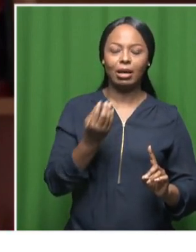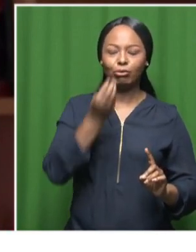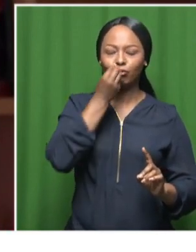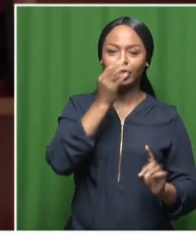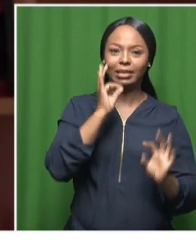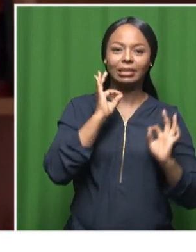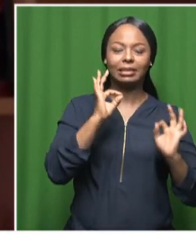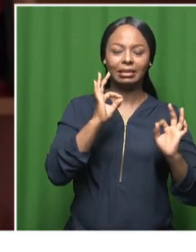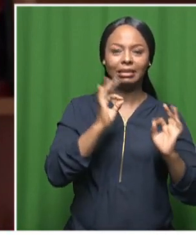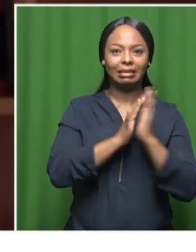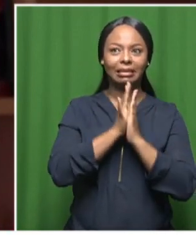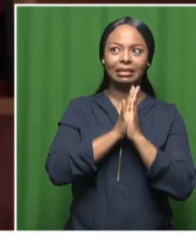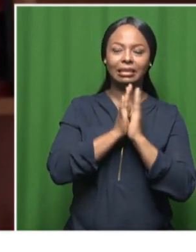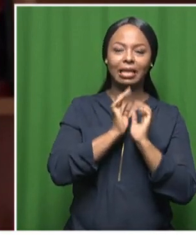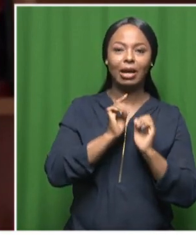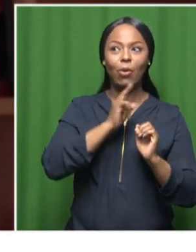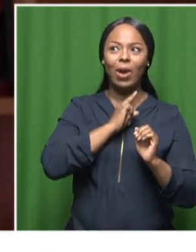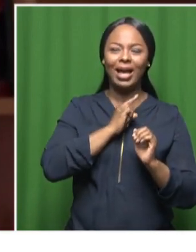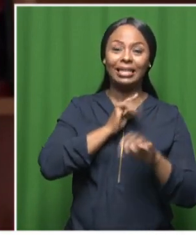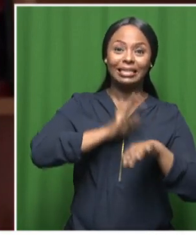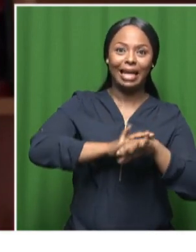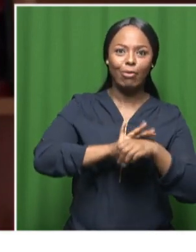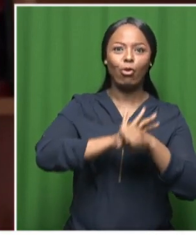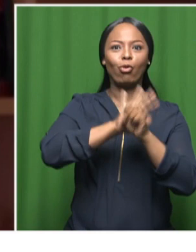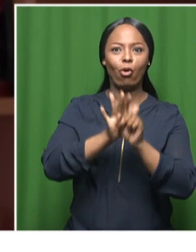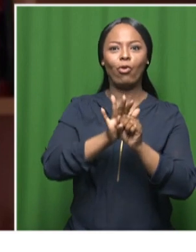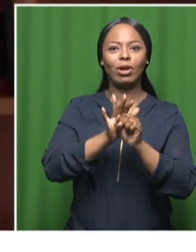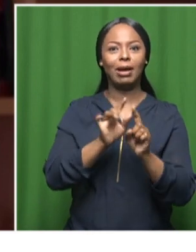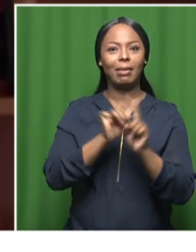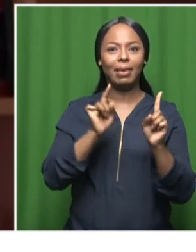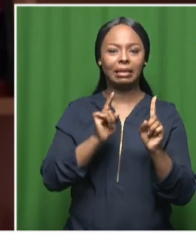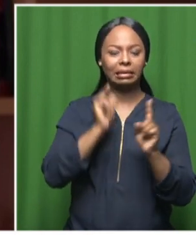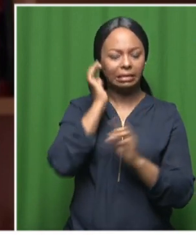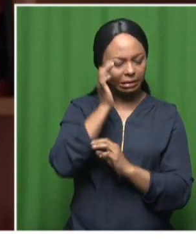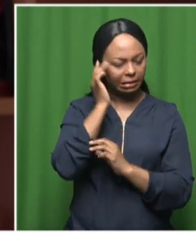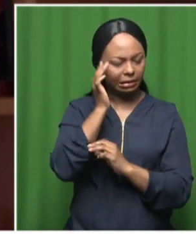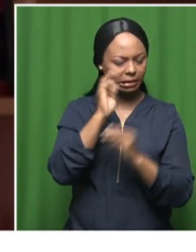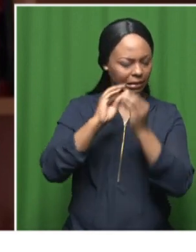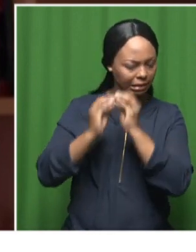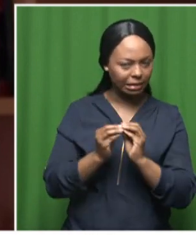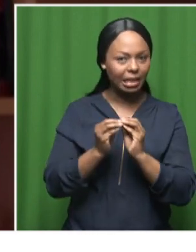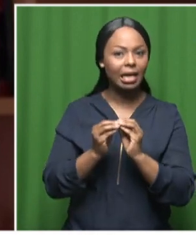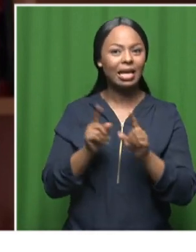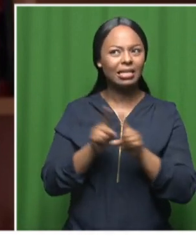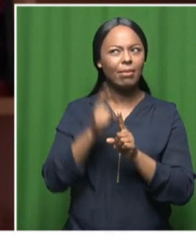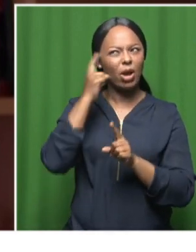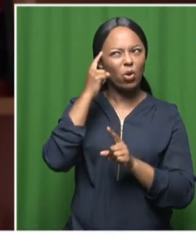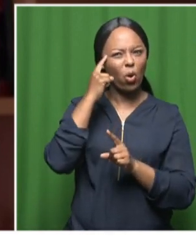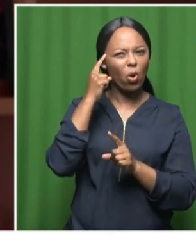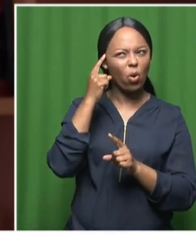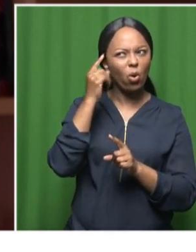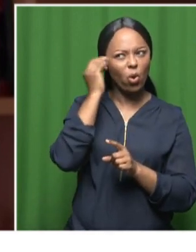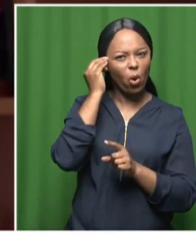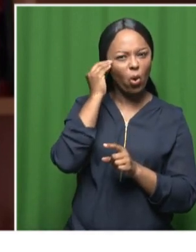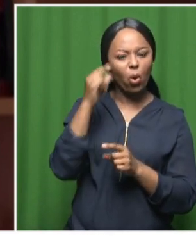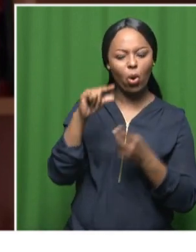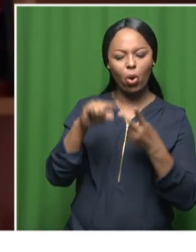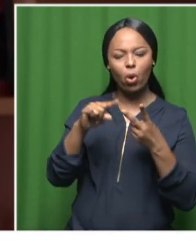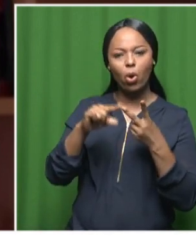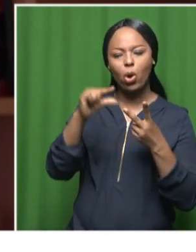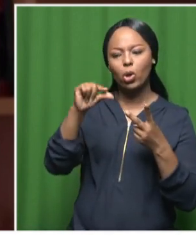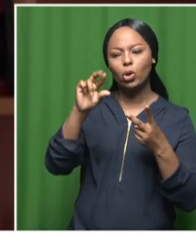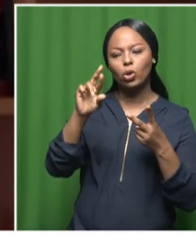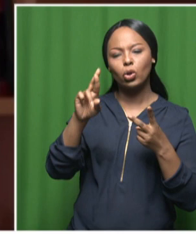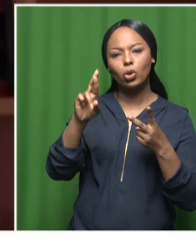and brewing during COVID, So I know Gloria Bosman has been working on something, and is supposed to